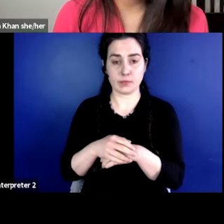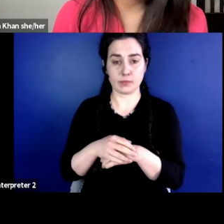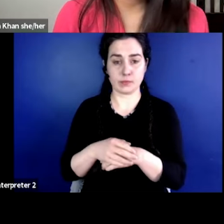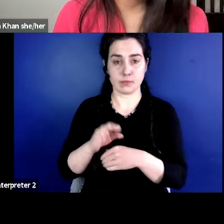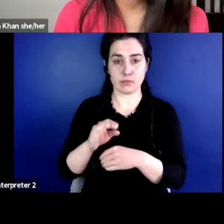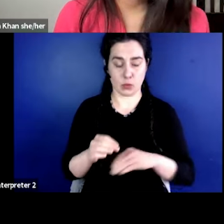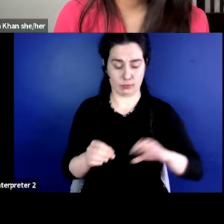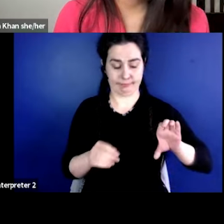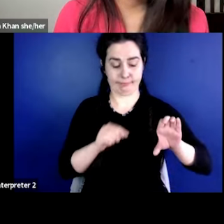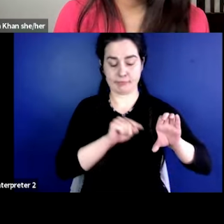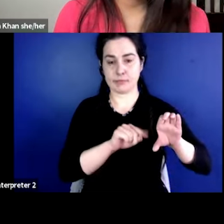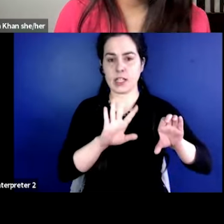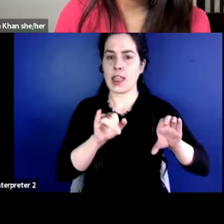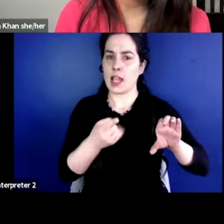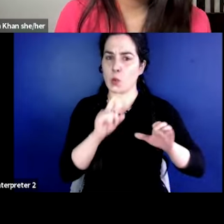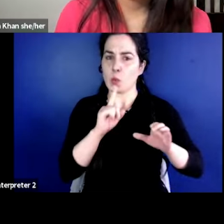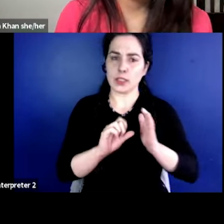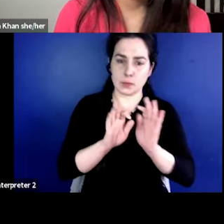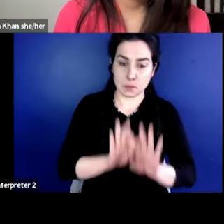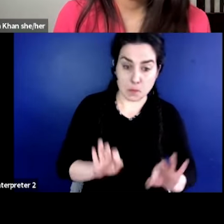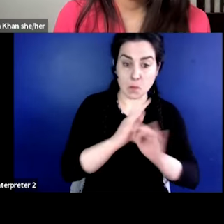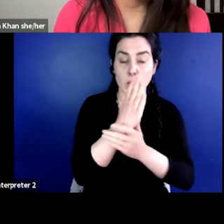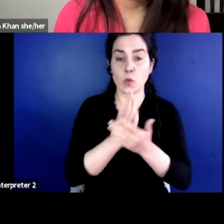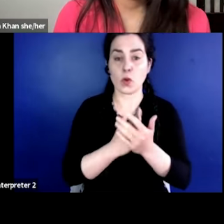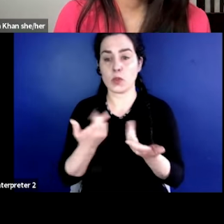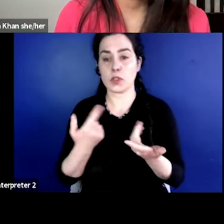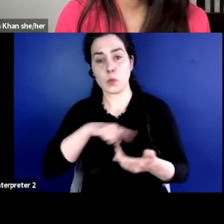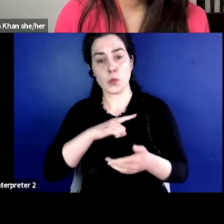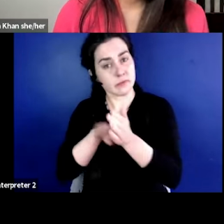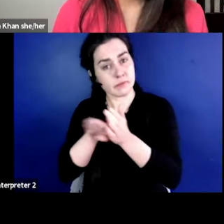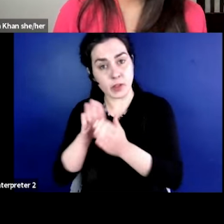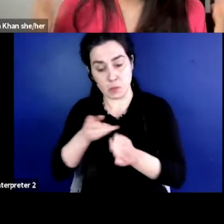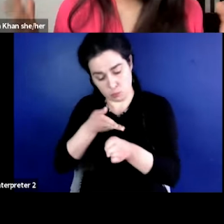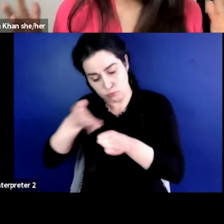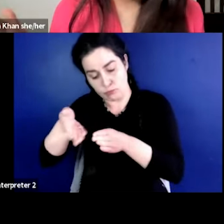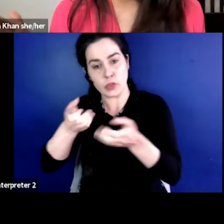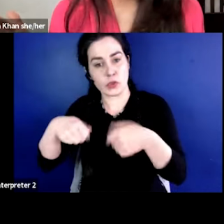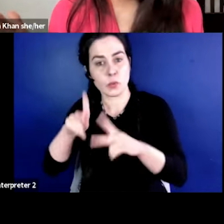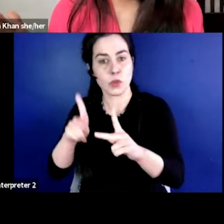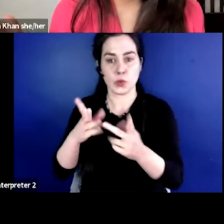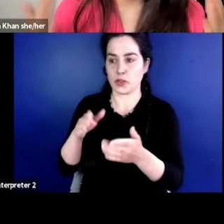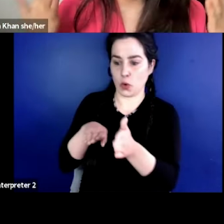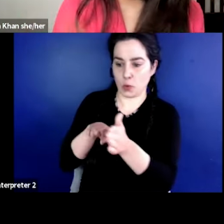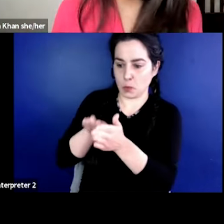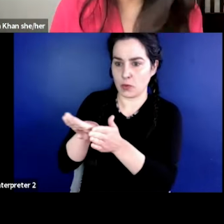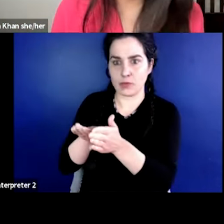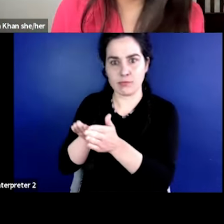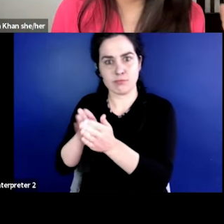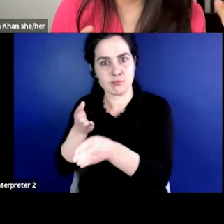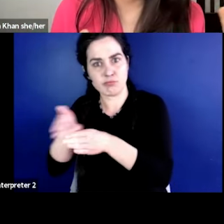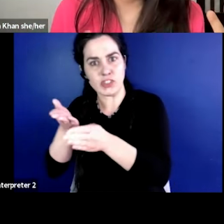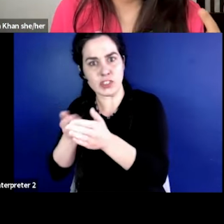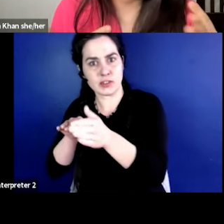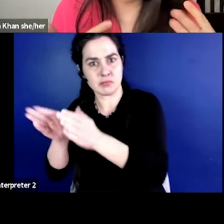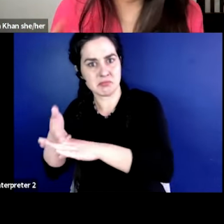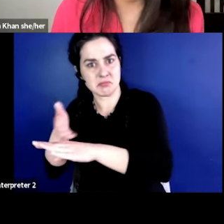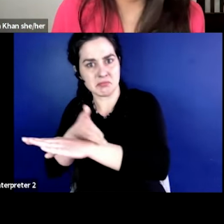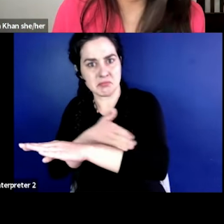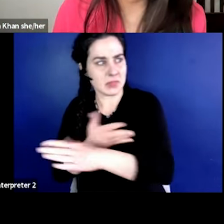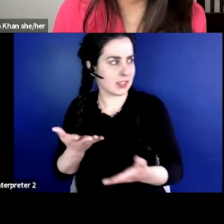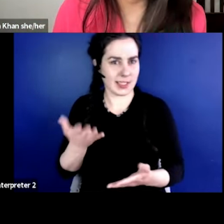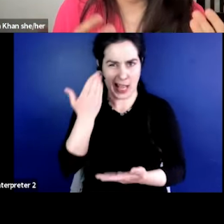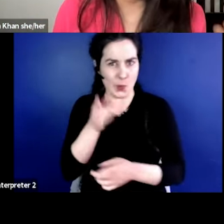ensuring that we were able to create professional development opportunities for people in the field. Because I don't know about anybody else here, but as someone who works in the field, when I